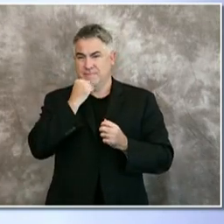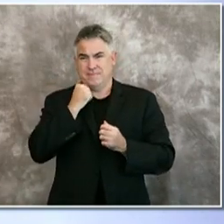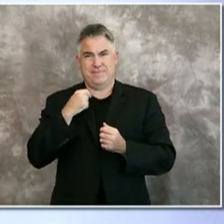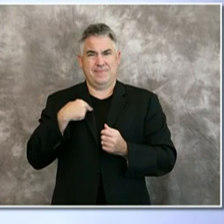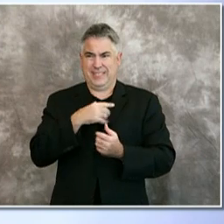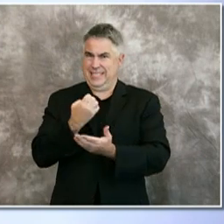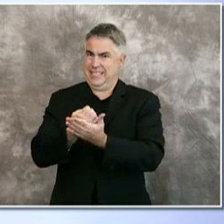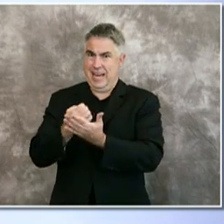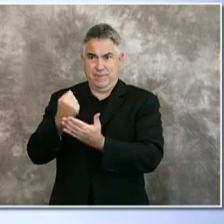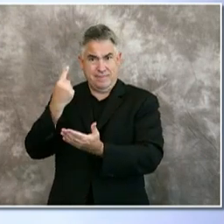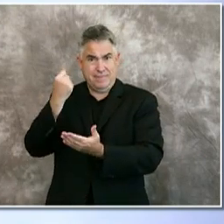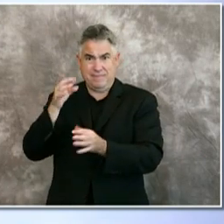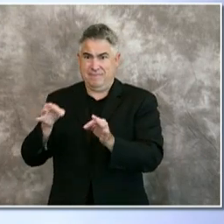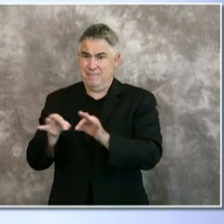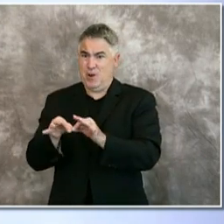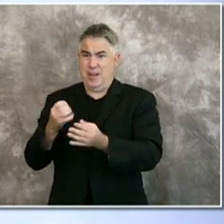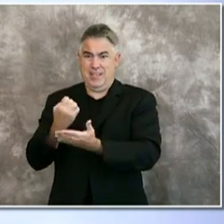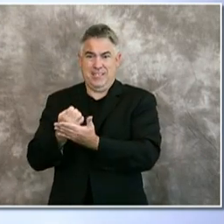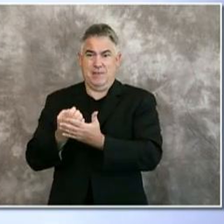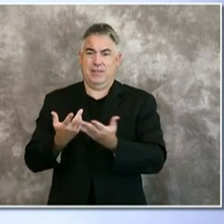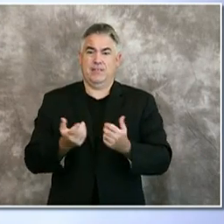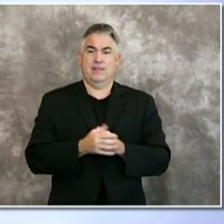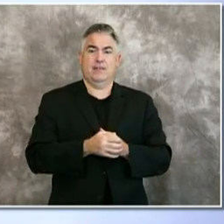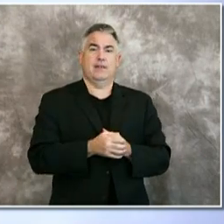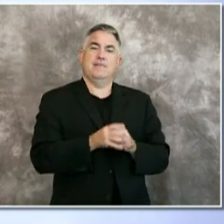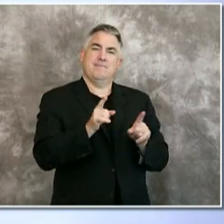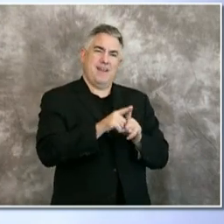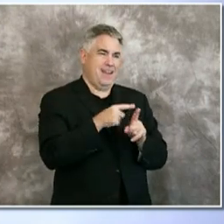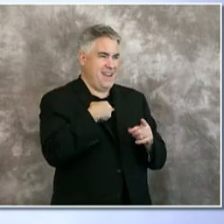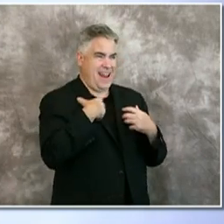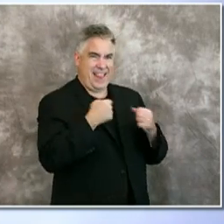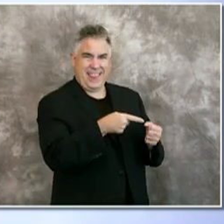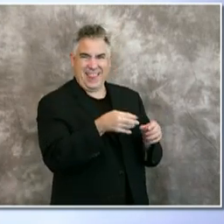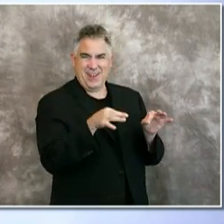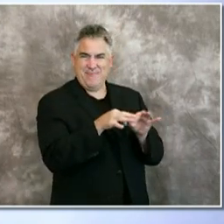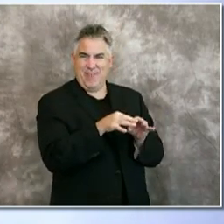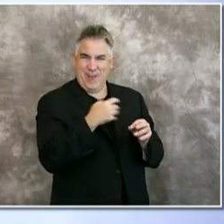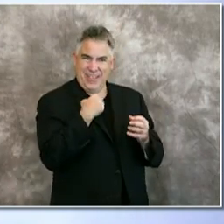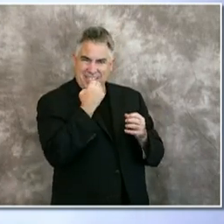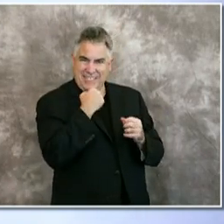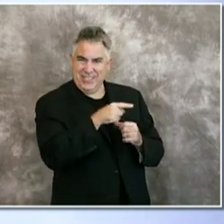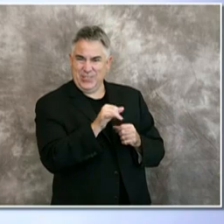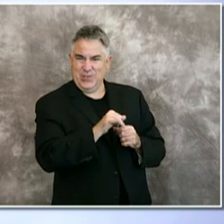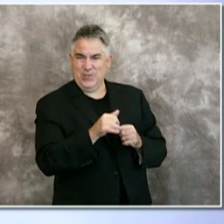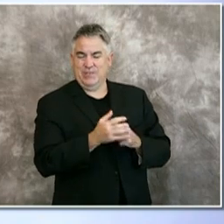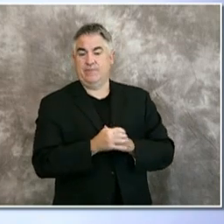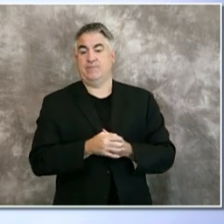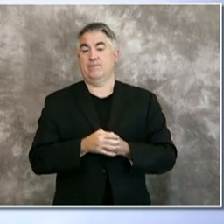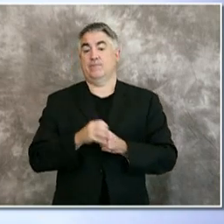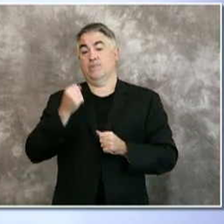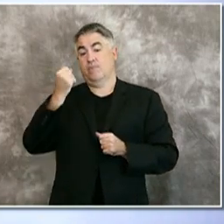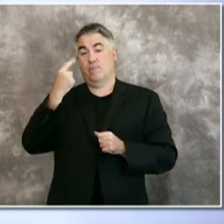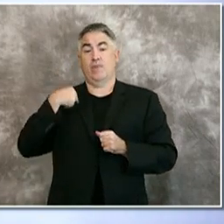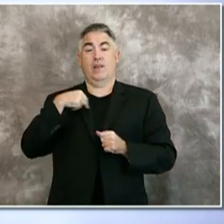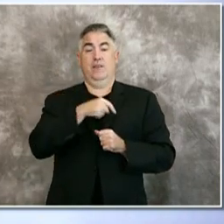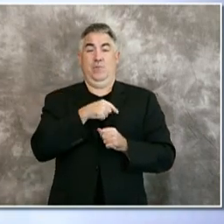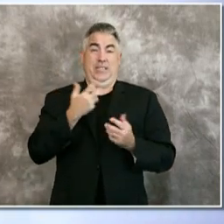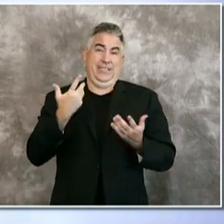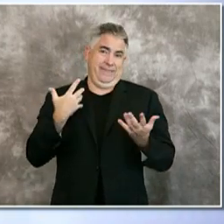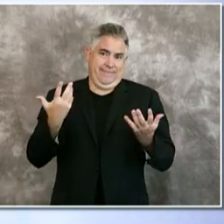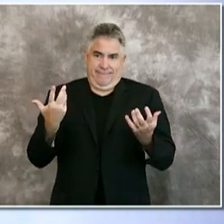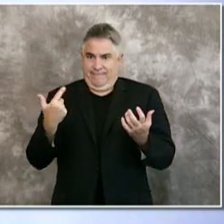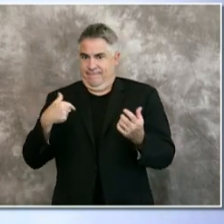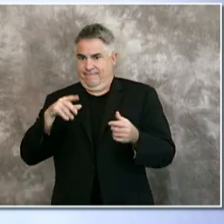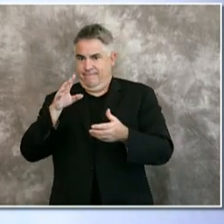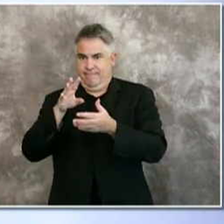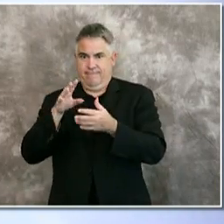what we hold dear as possible. In April and March, in particular April, we came together with a month of action to flatten the